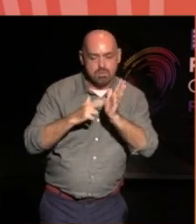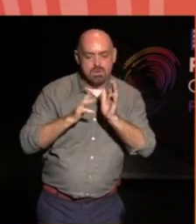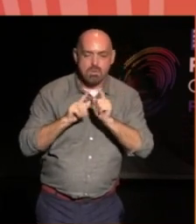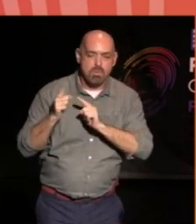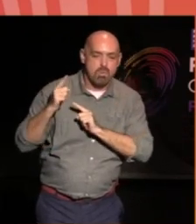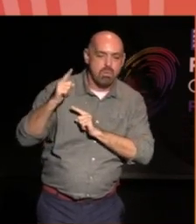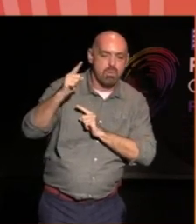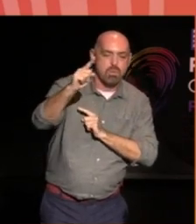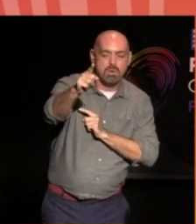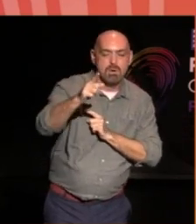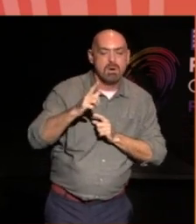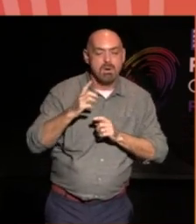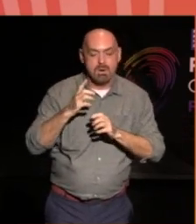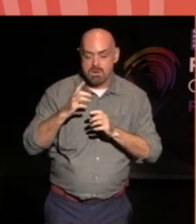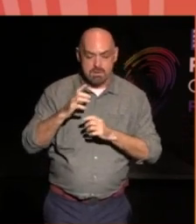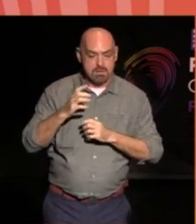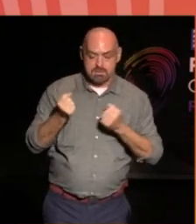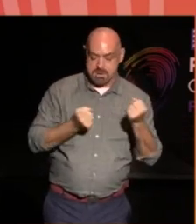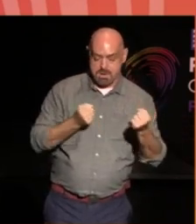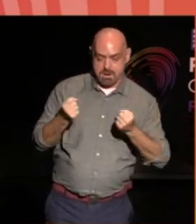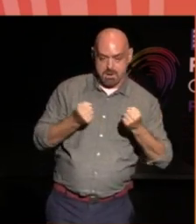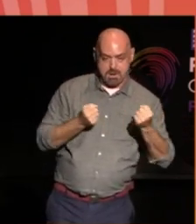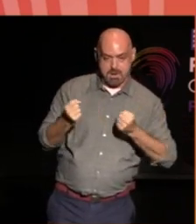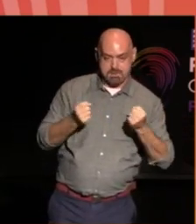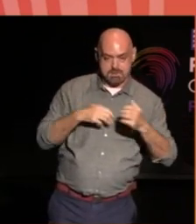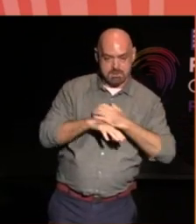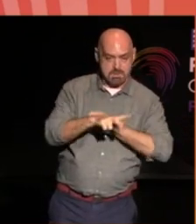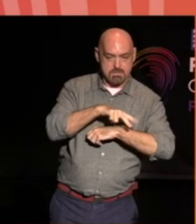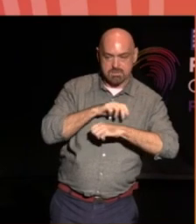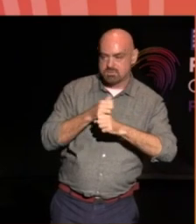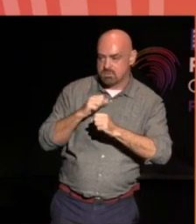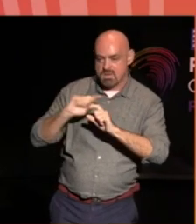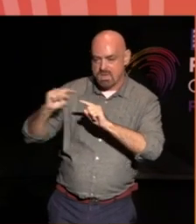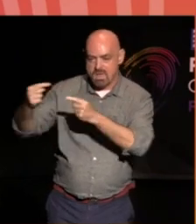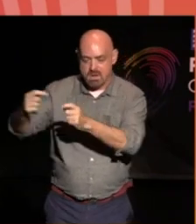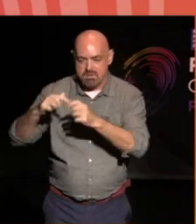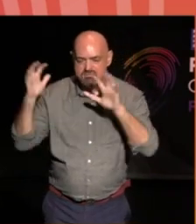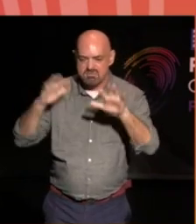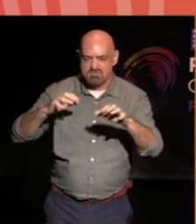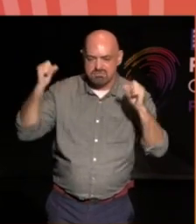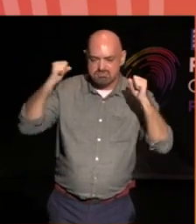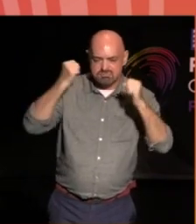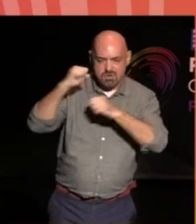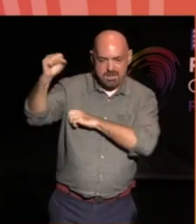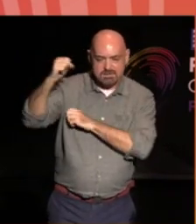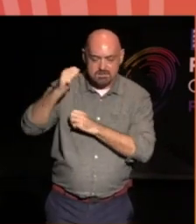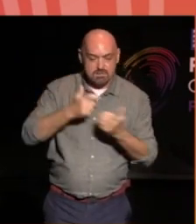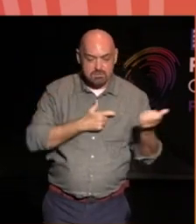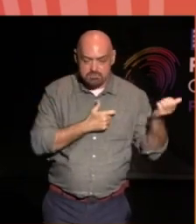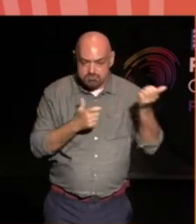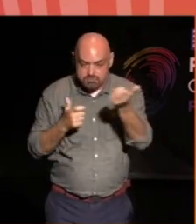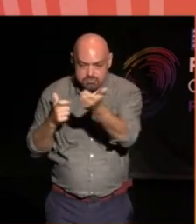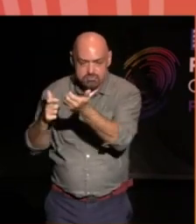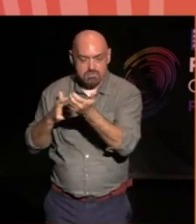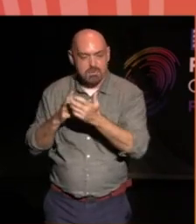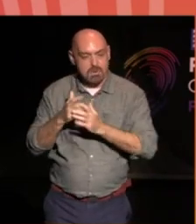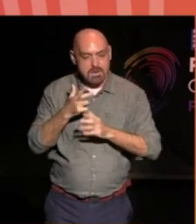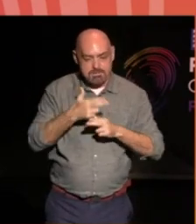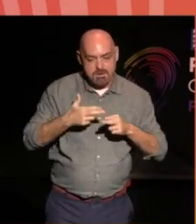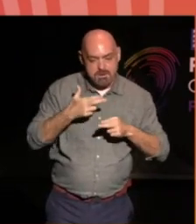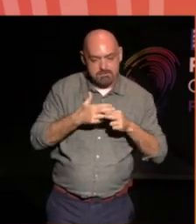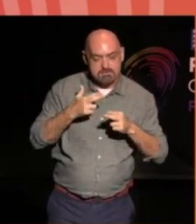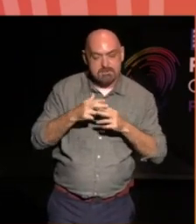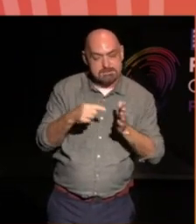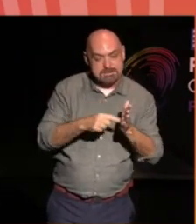cars for the police to fight the riots in our cities. It counts Whitman's rifles and spec knives and the